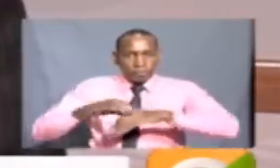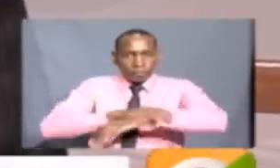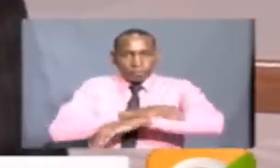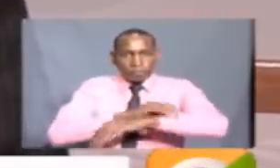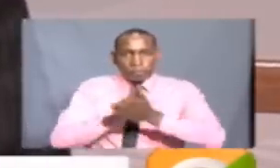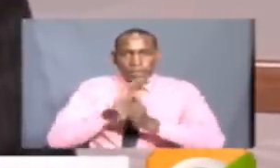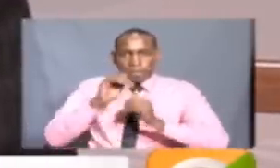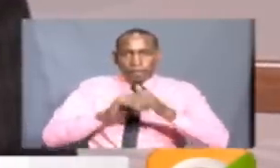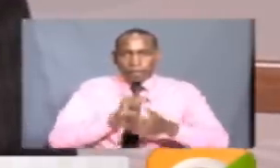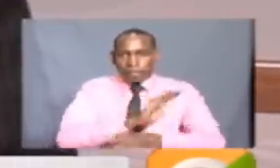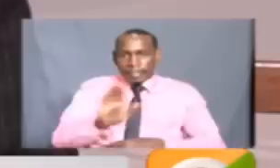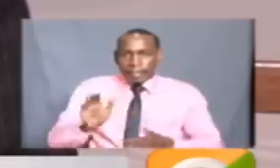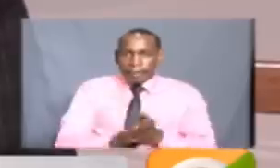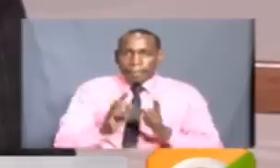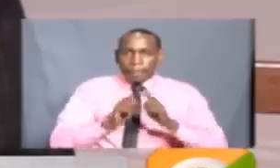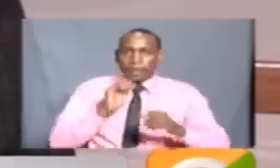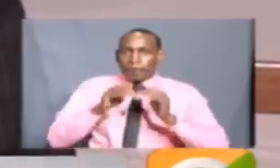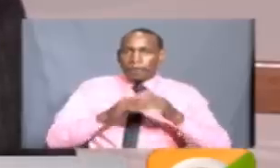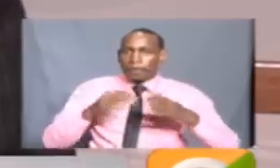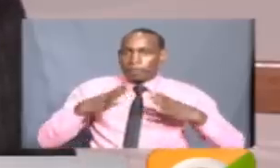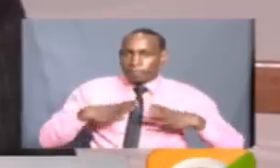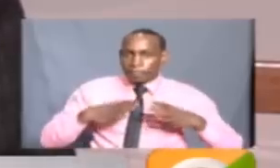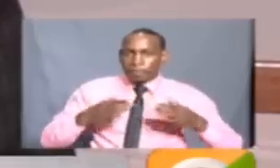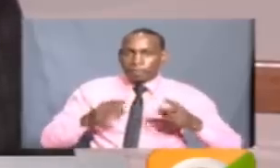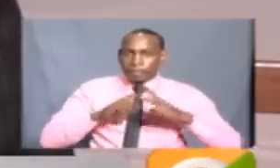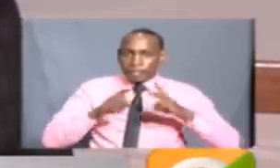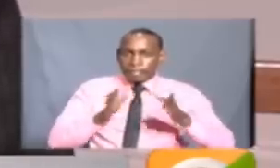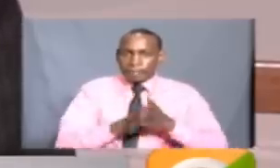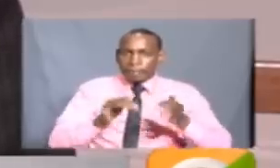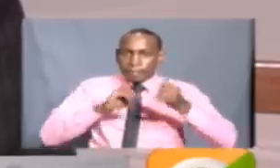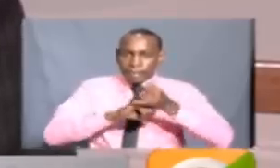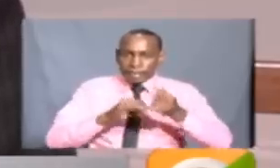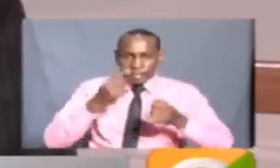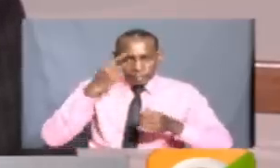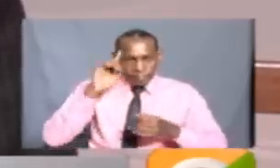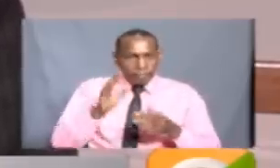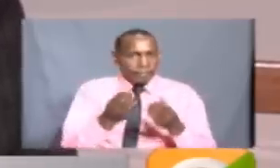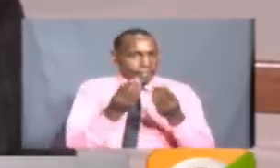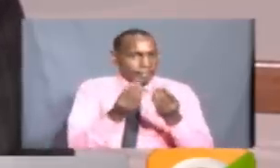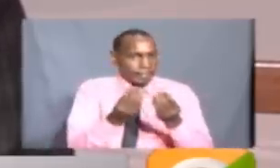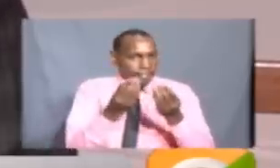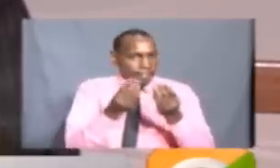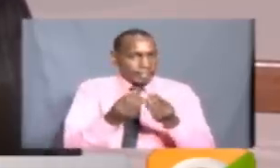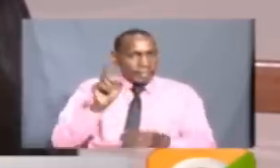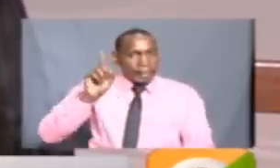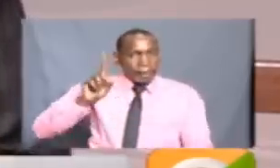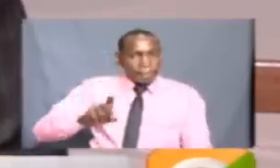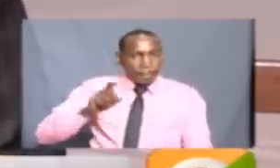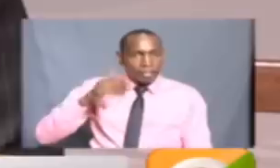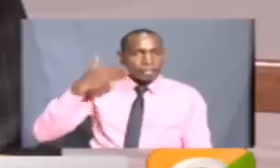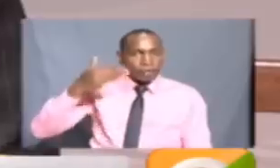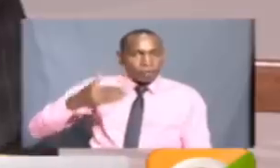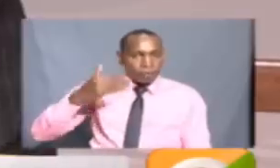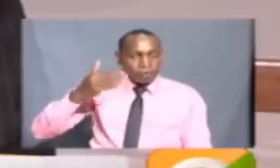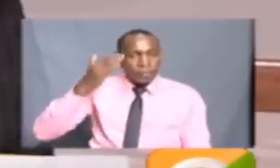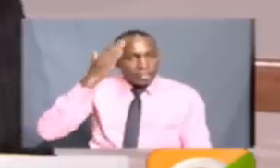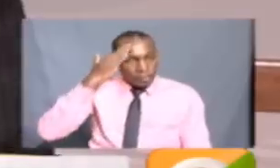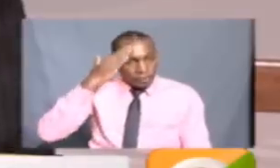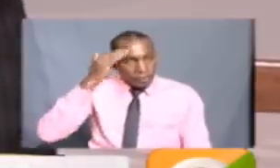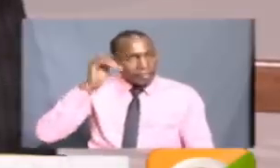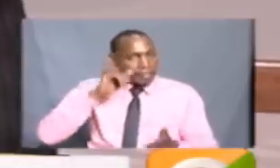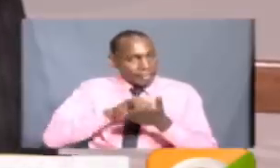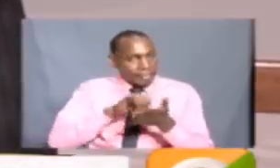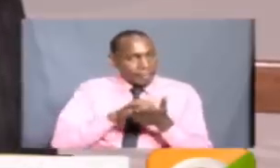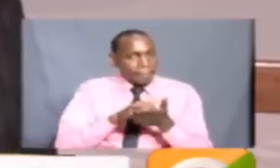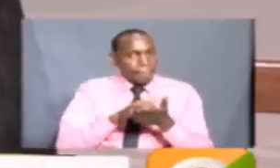that. But everyone who enters a marriage of convenience must always know at the back of their mind